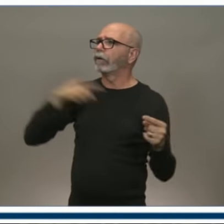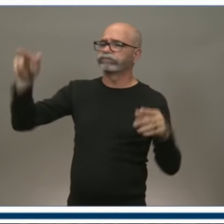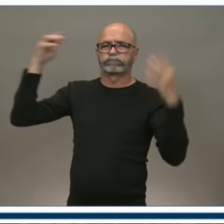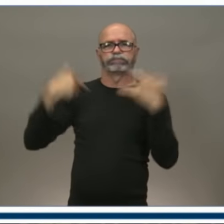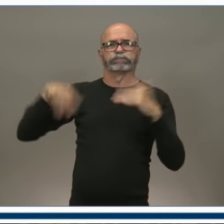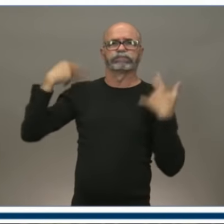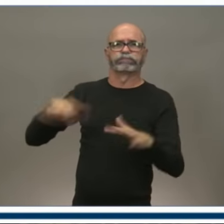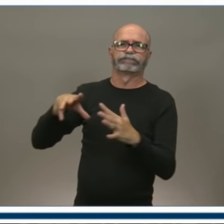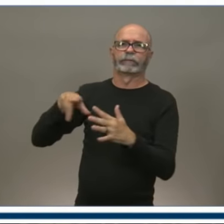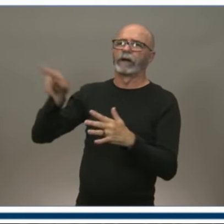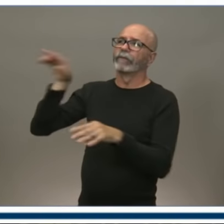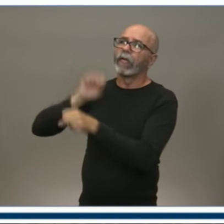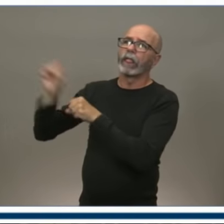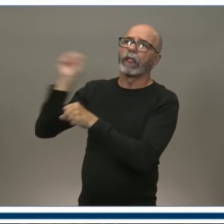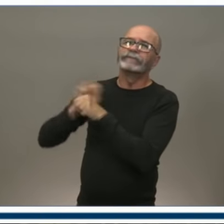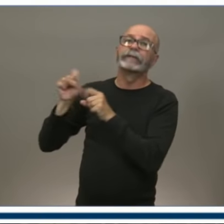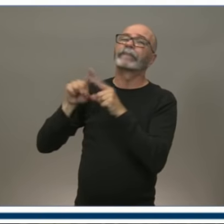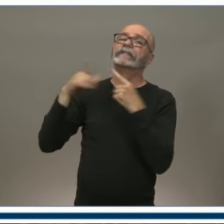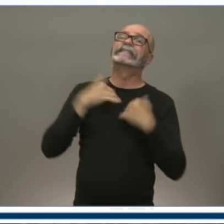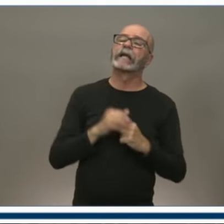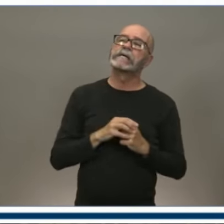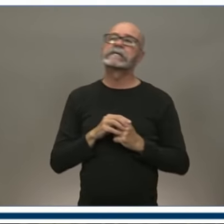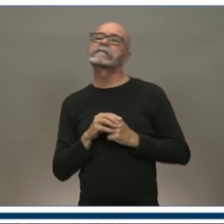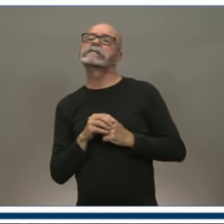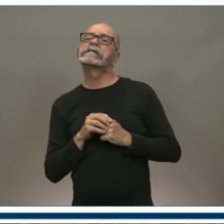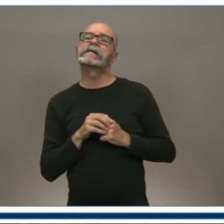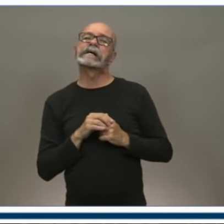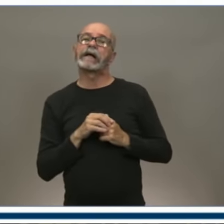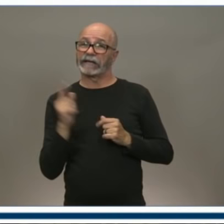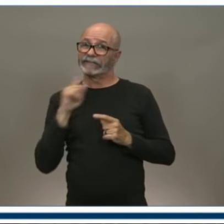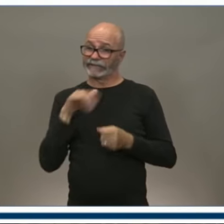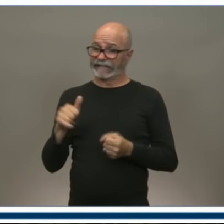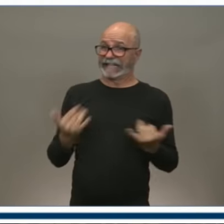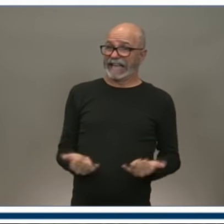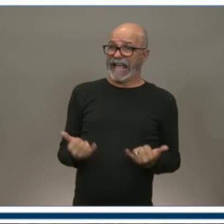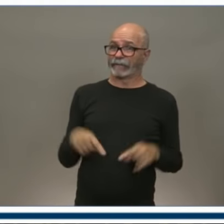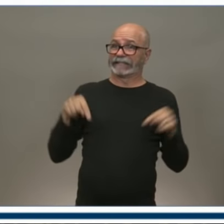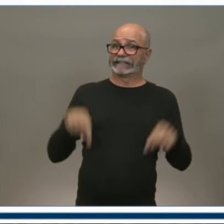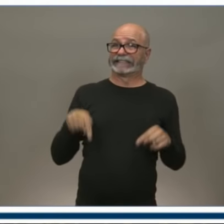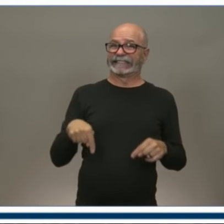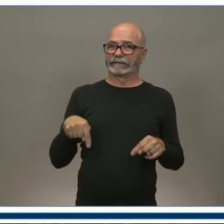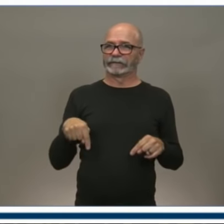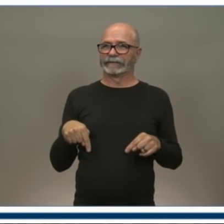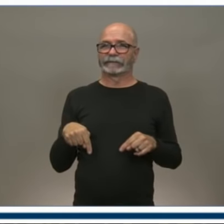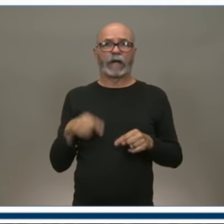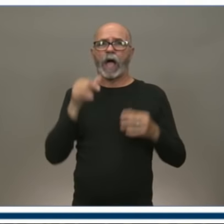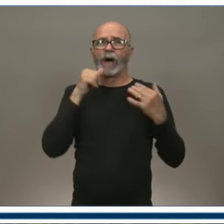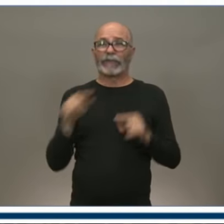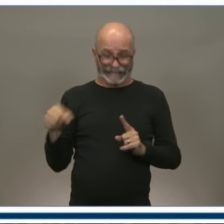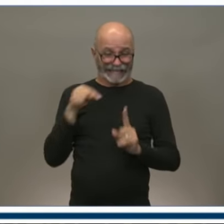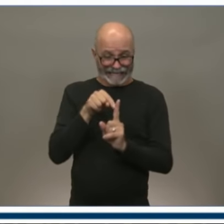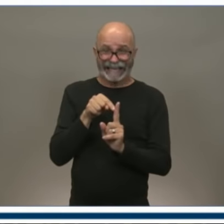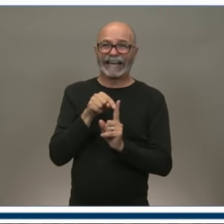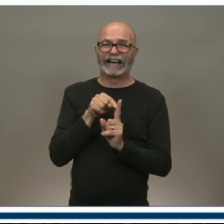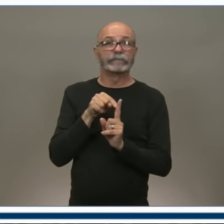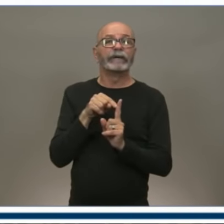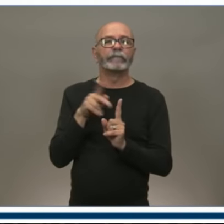is still here, and it's not going away anytime soon. We don't want a small number of cases to turn into a major